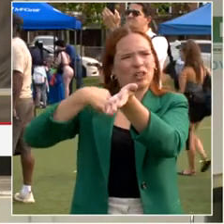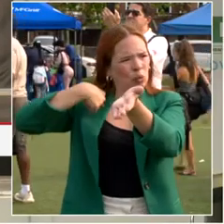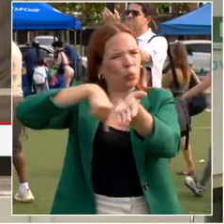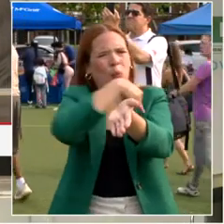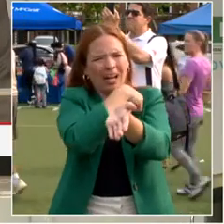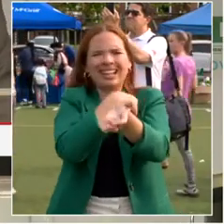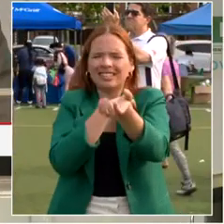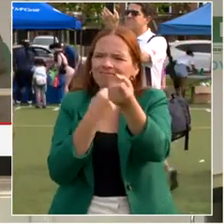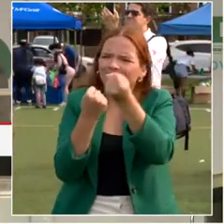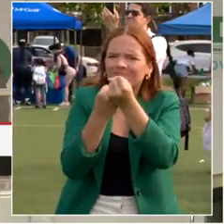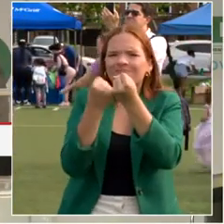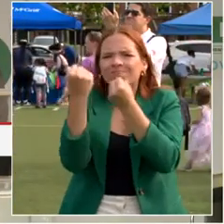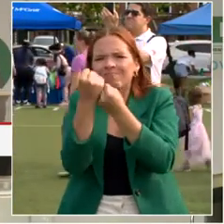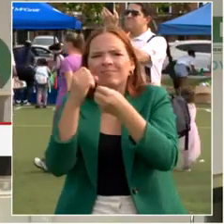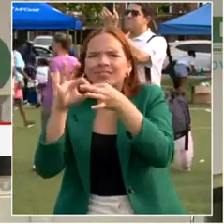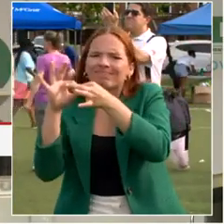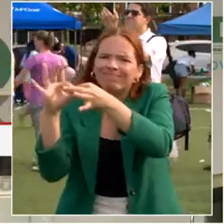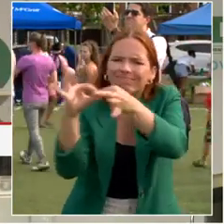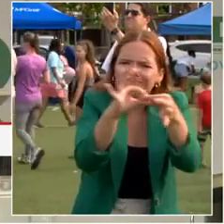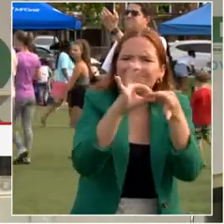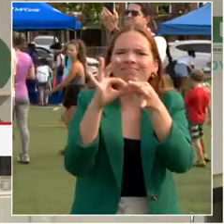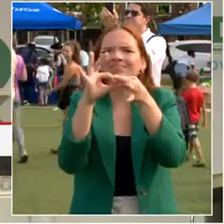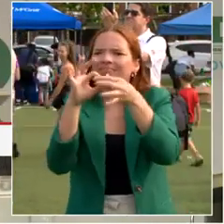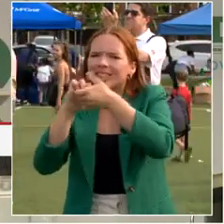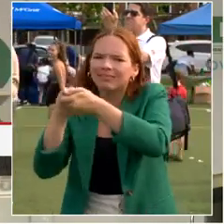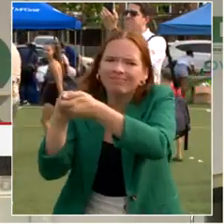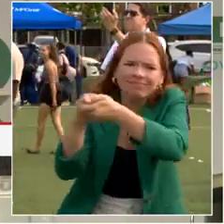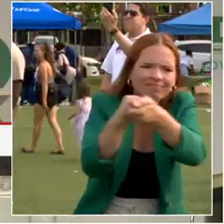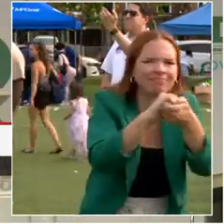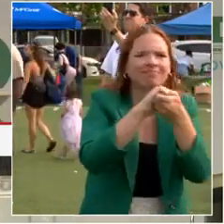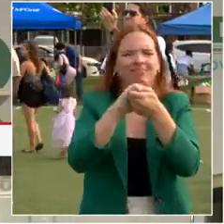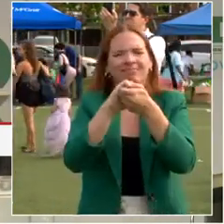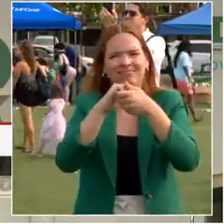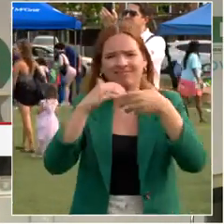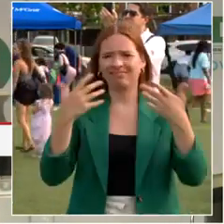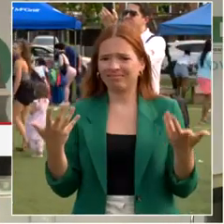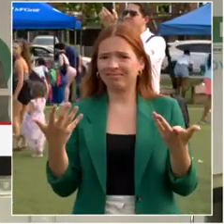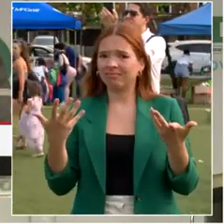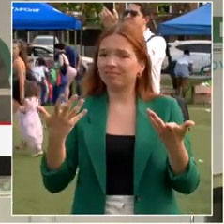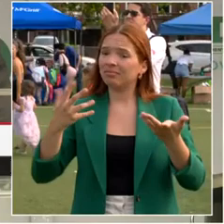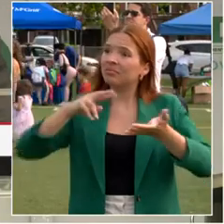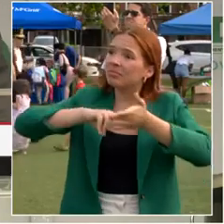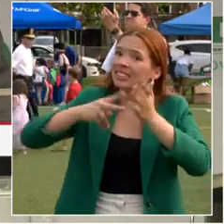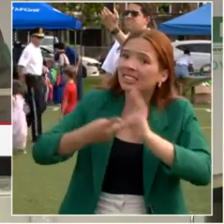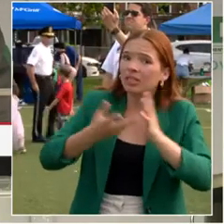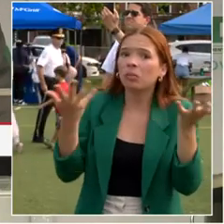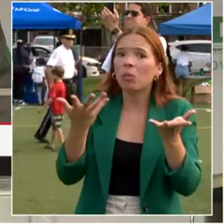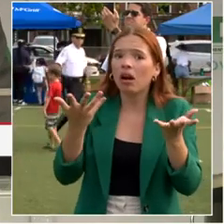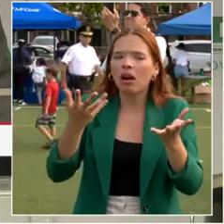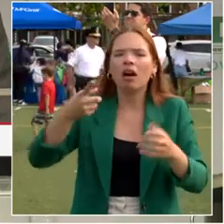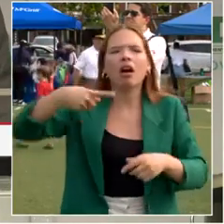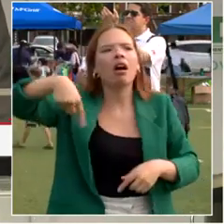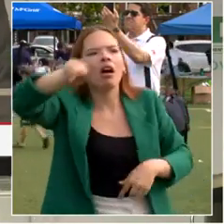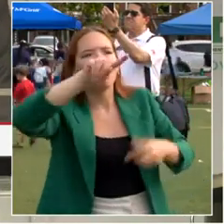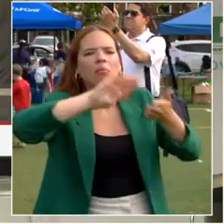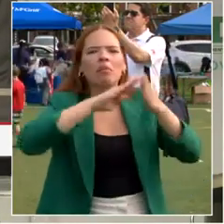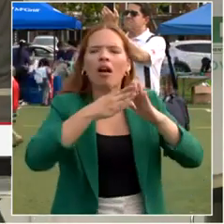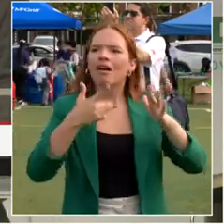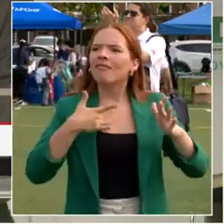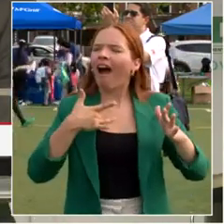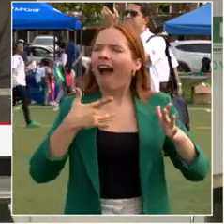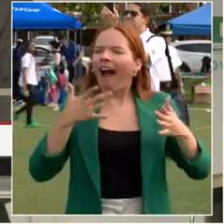community not only makes our neighborhoods more vibrant places to live, but safer places to live too.